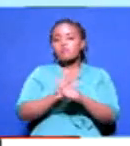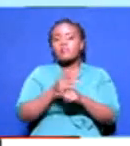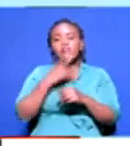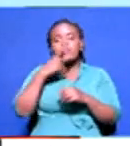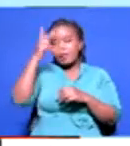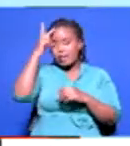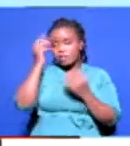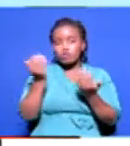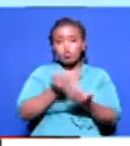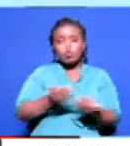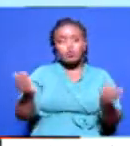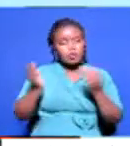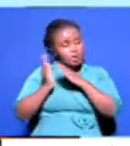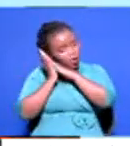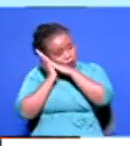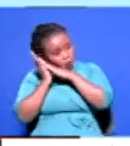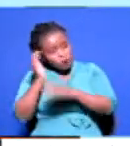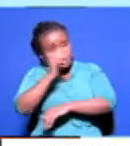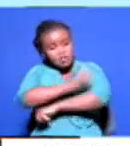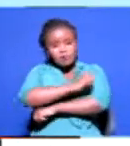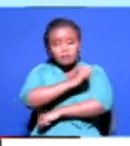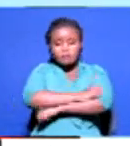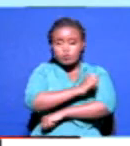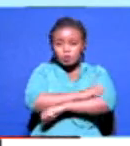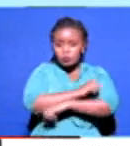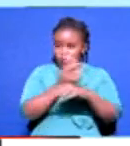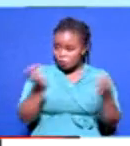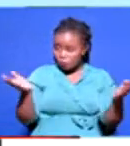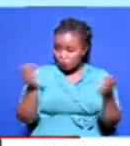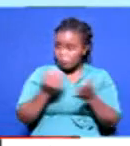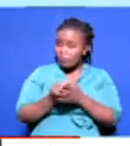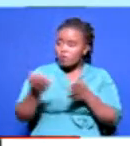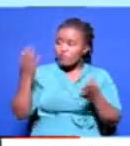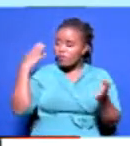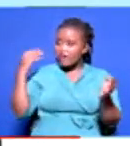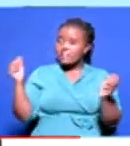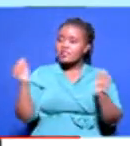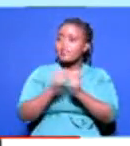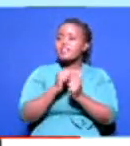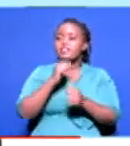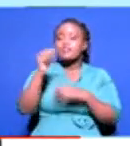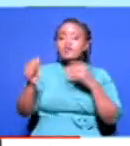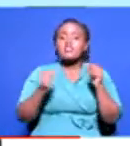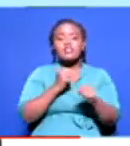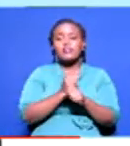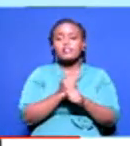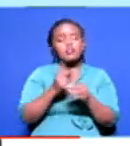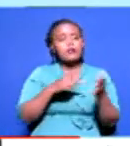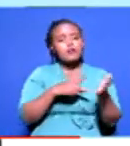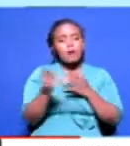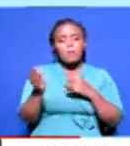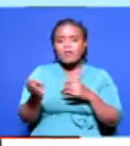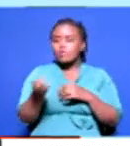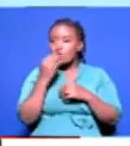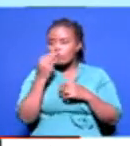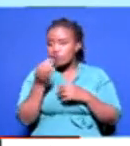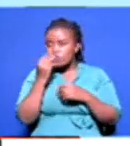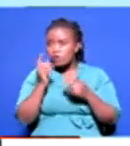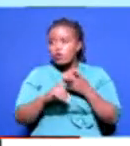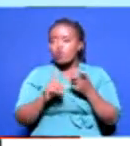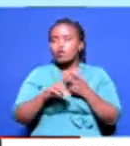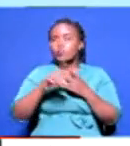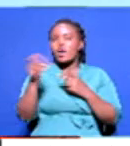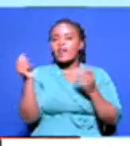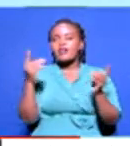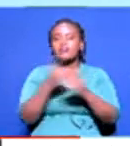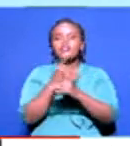at, because for the last 10 years, the price of food and all other boarding-related facilities